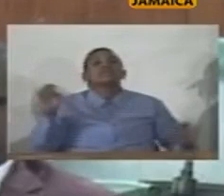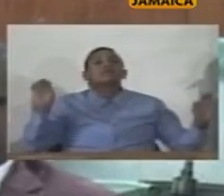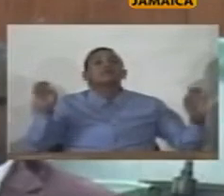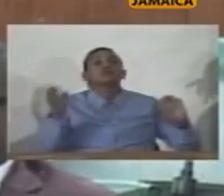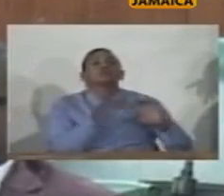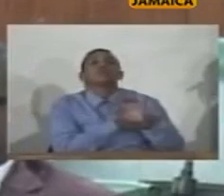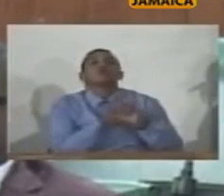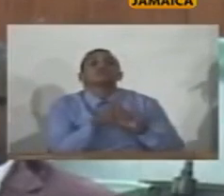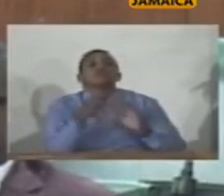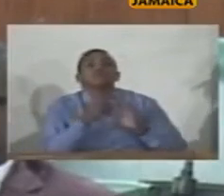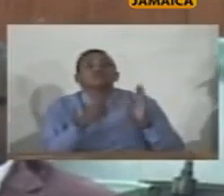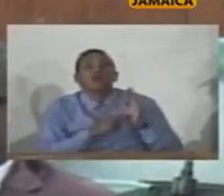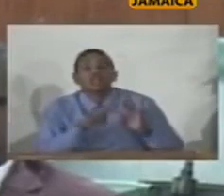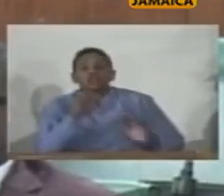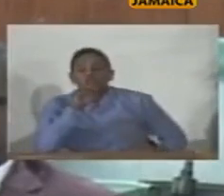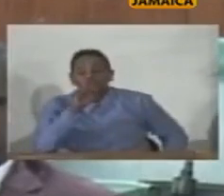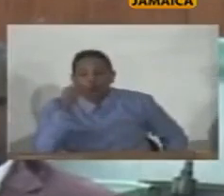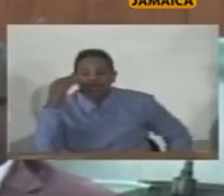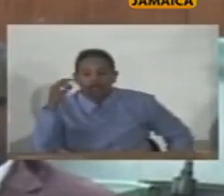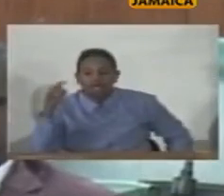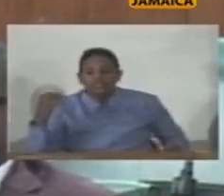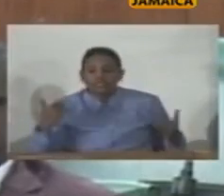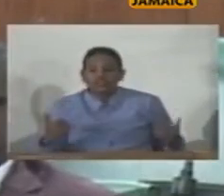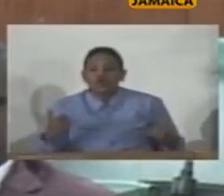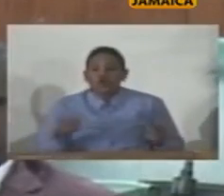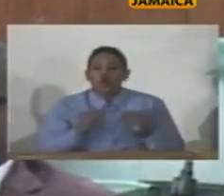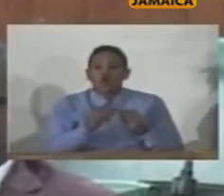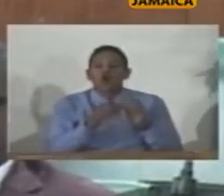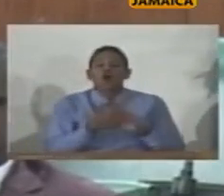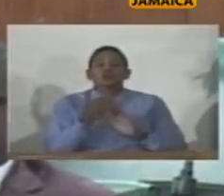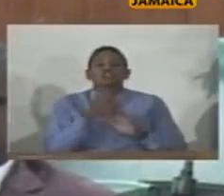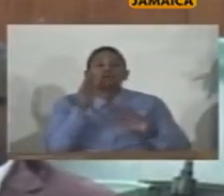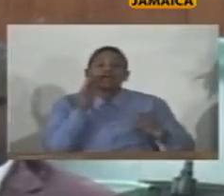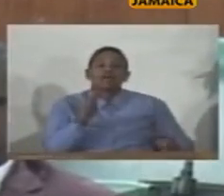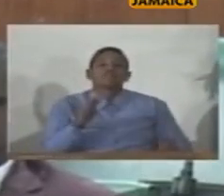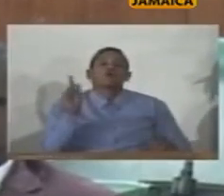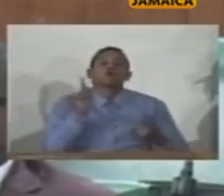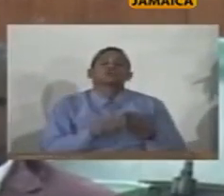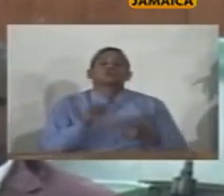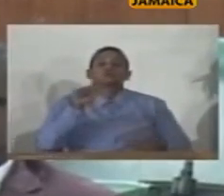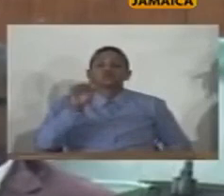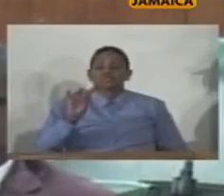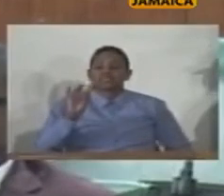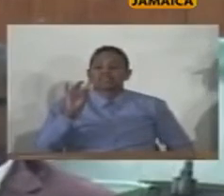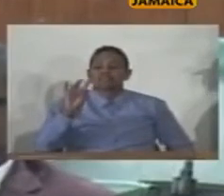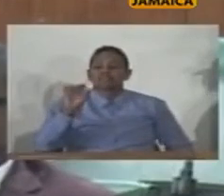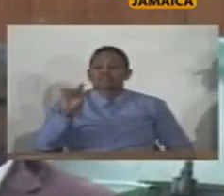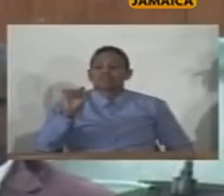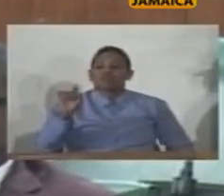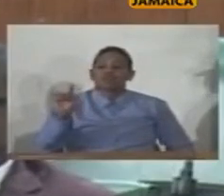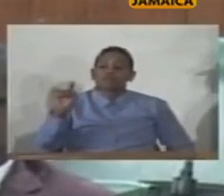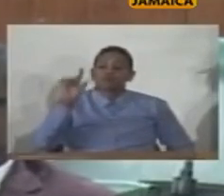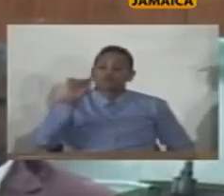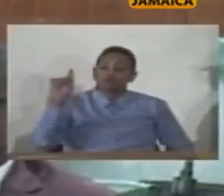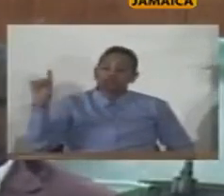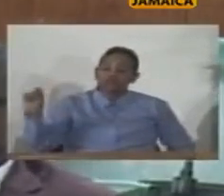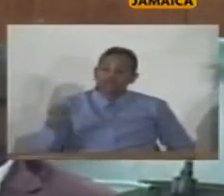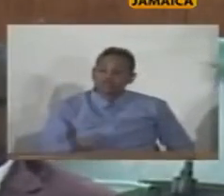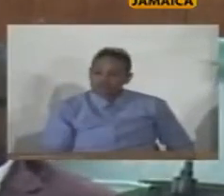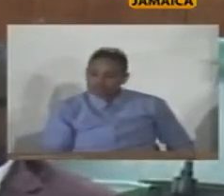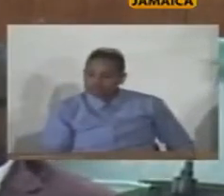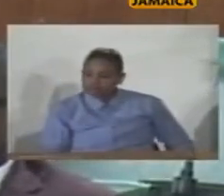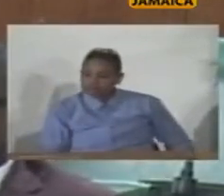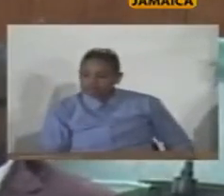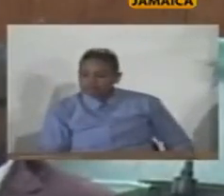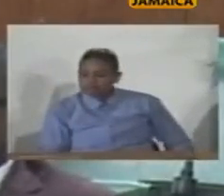Powers Regulations 2019 are hereby continued in force until the 27th day of April 2020.